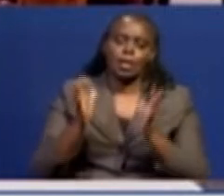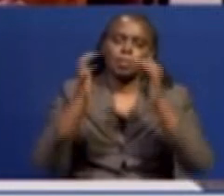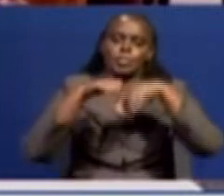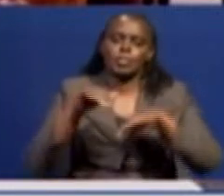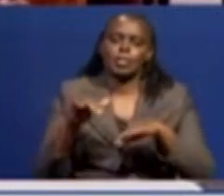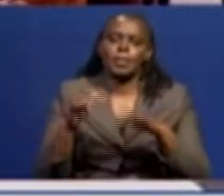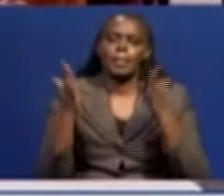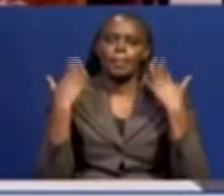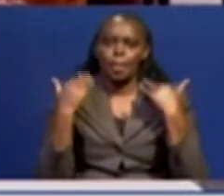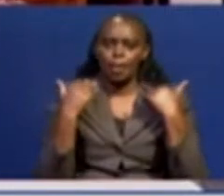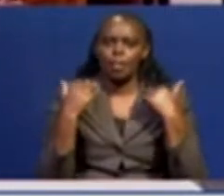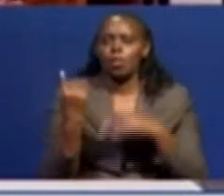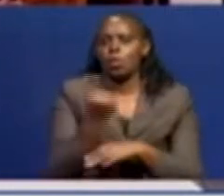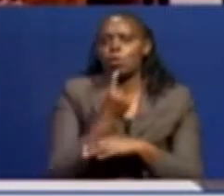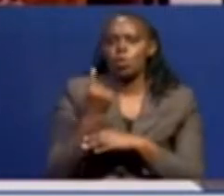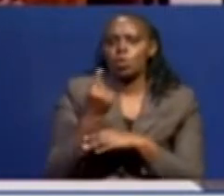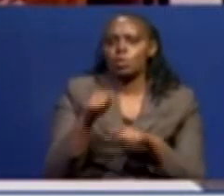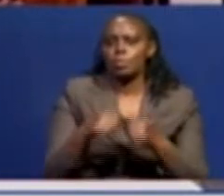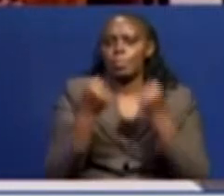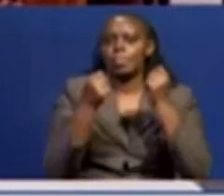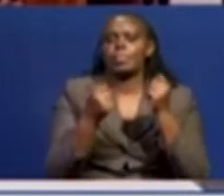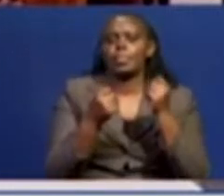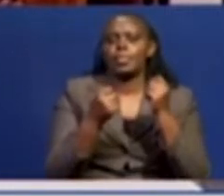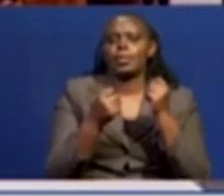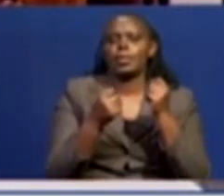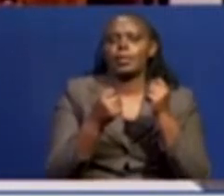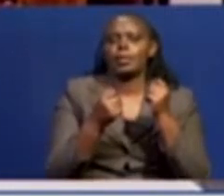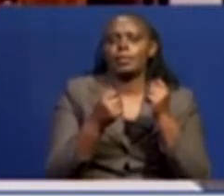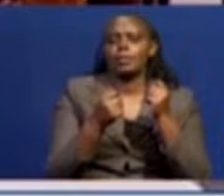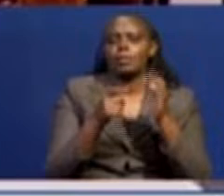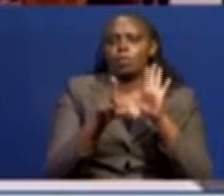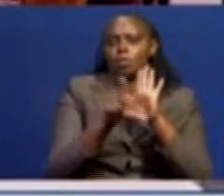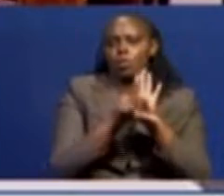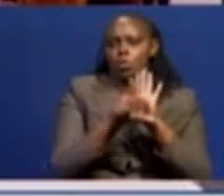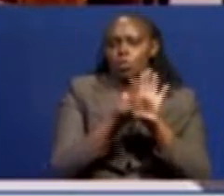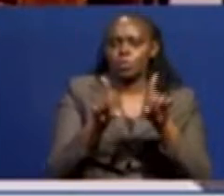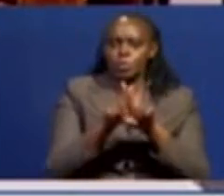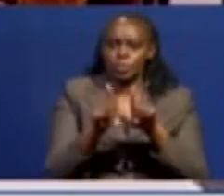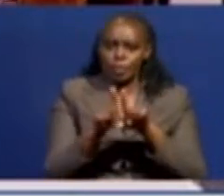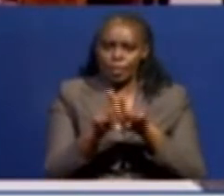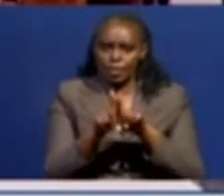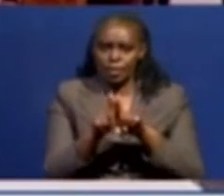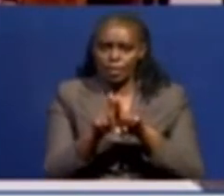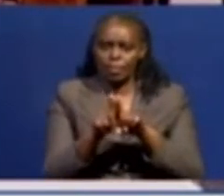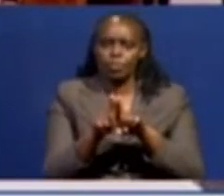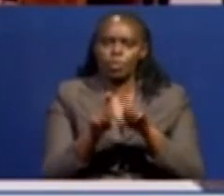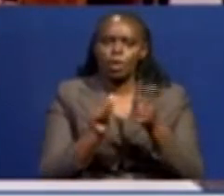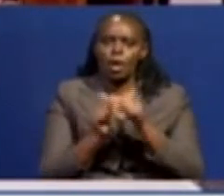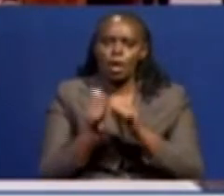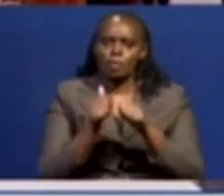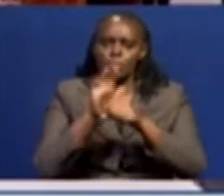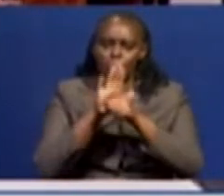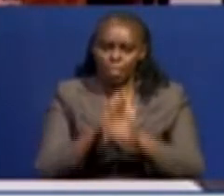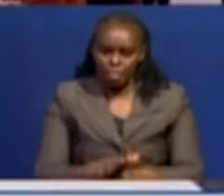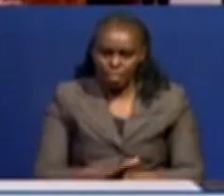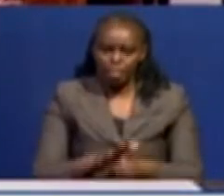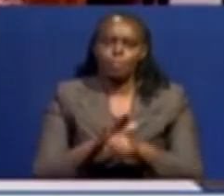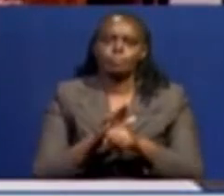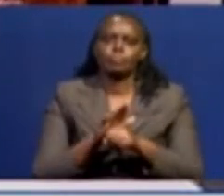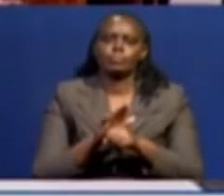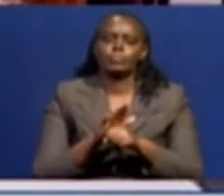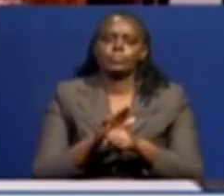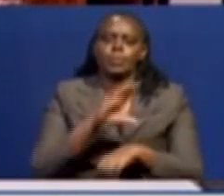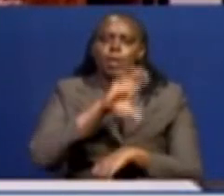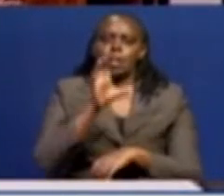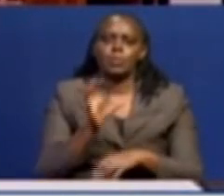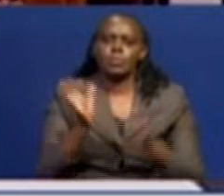of the county assembly was not only in contravention of their aforesaid laws, but also acted to undermine